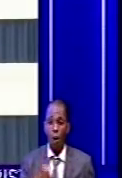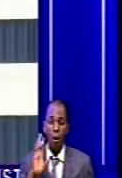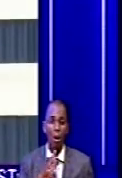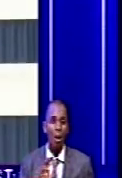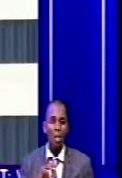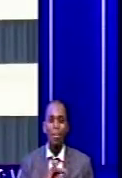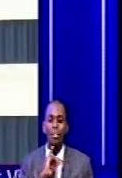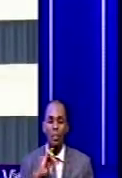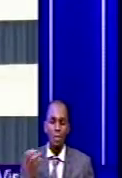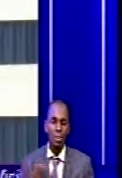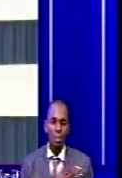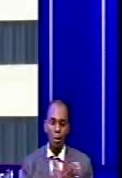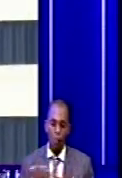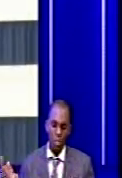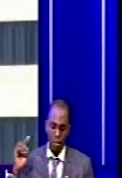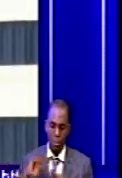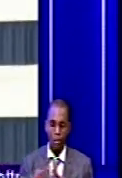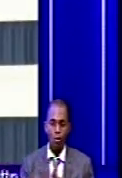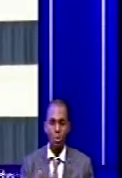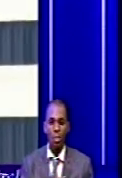coming up.